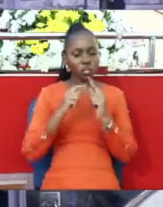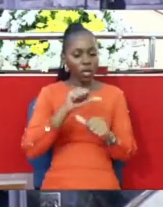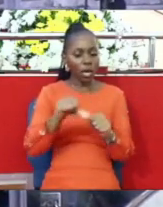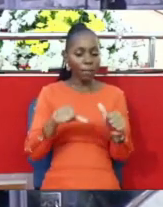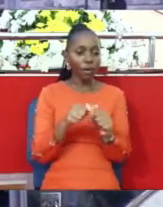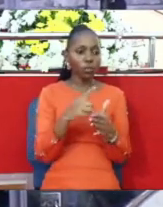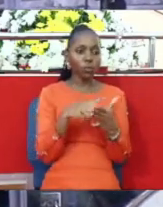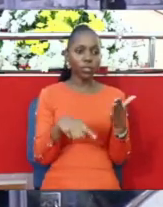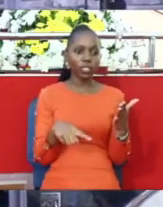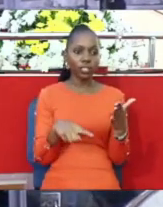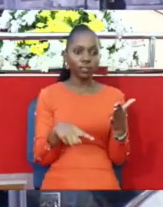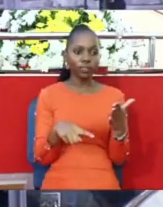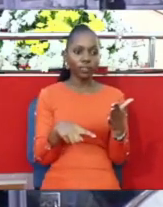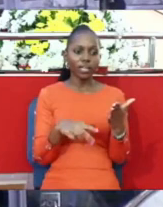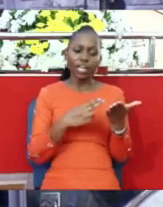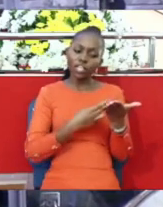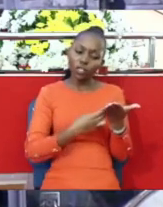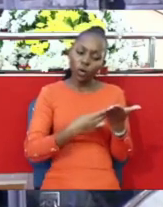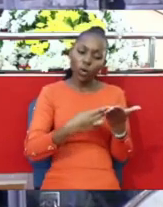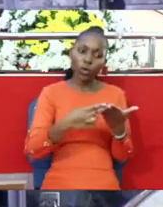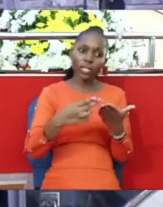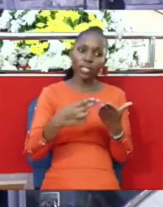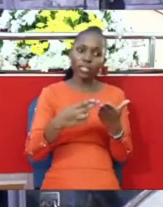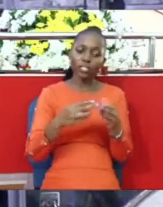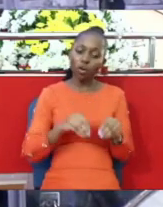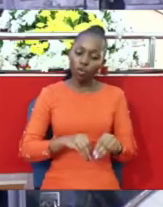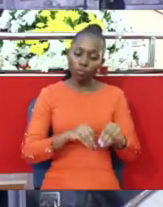is righteousness according to the Bible.